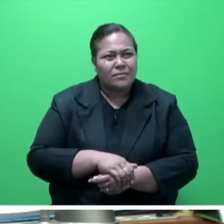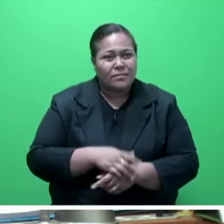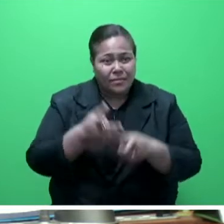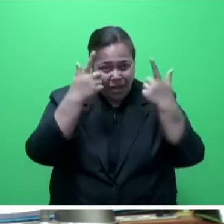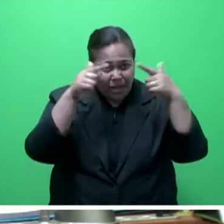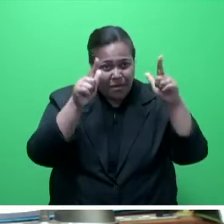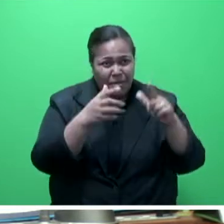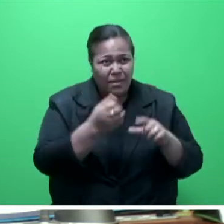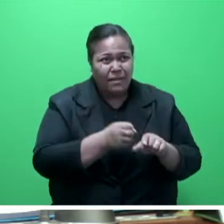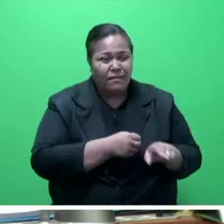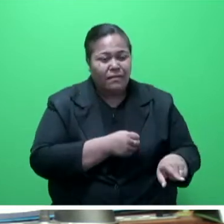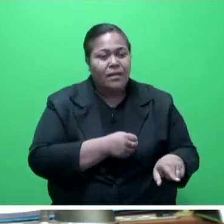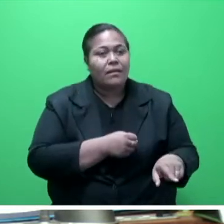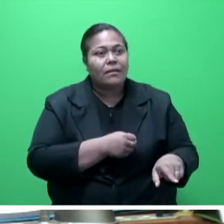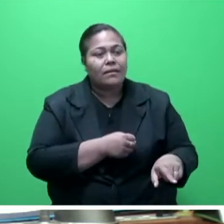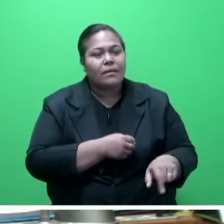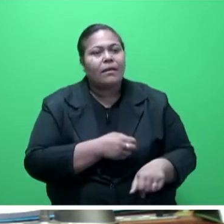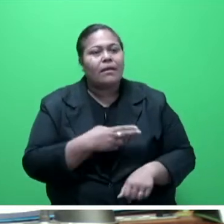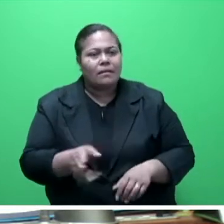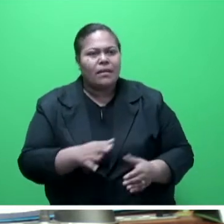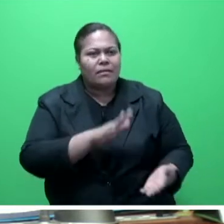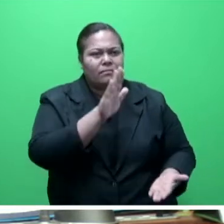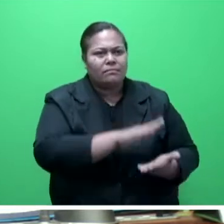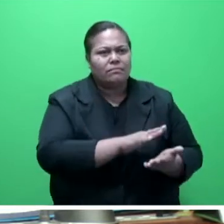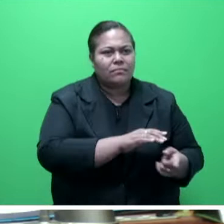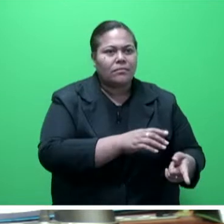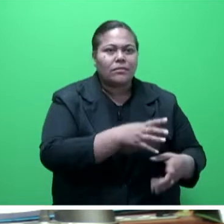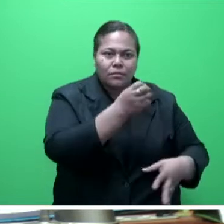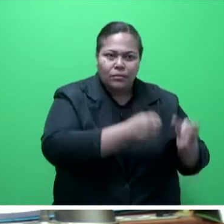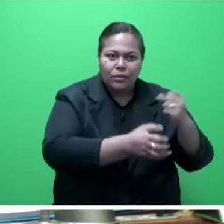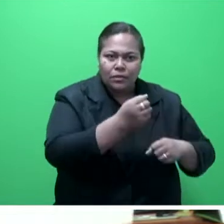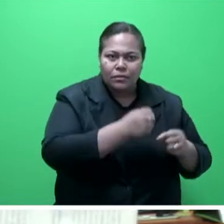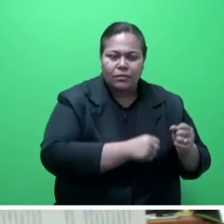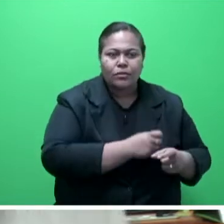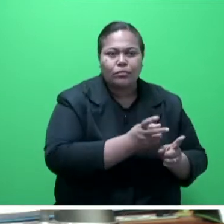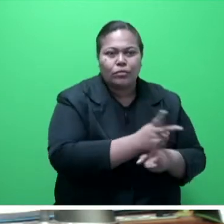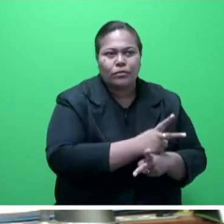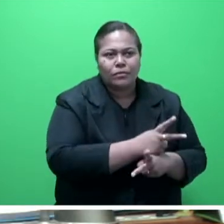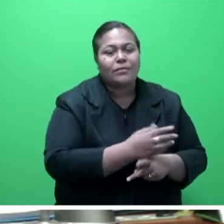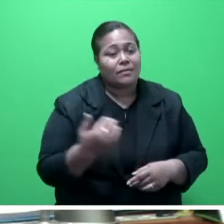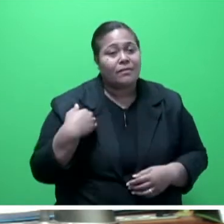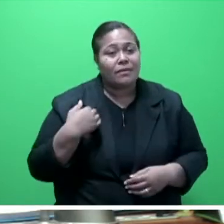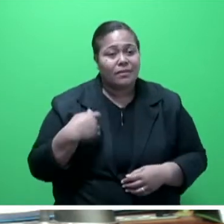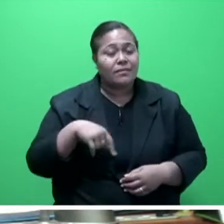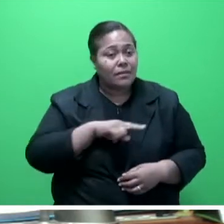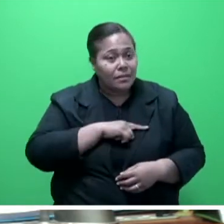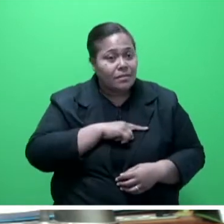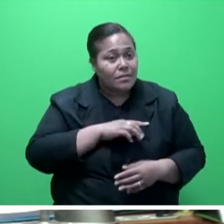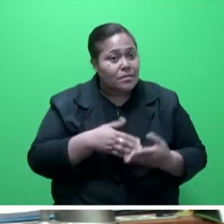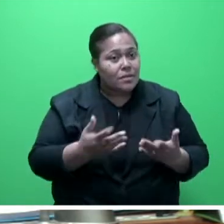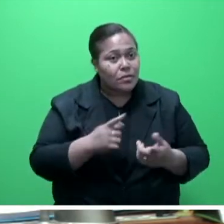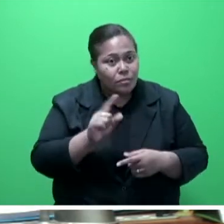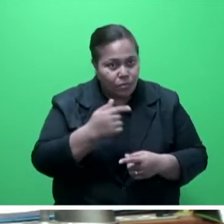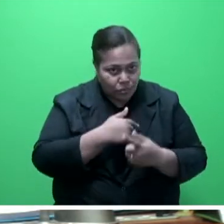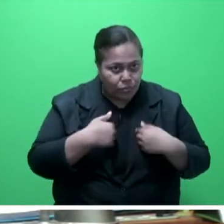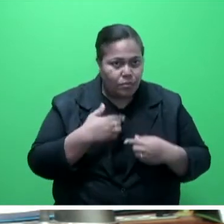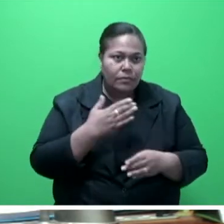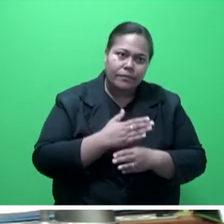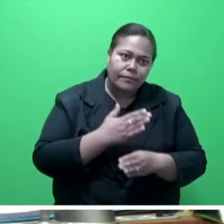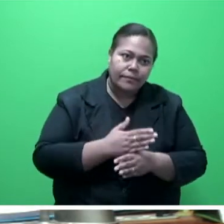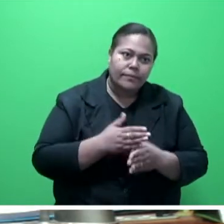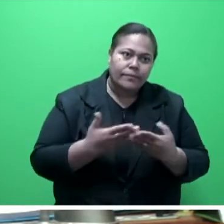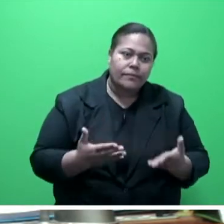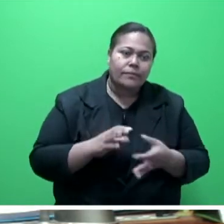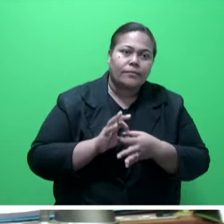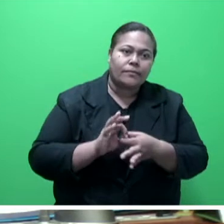the number of animals engaged in dairy production. So that is affecting our efforts, but we are working very